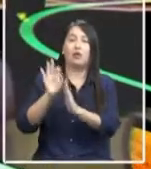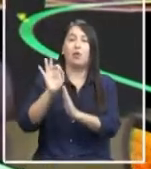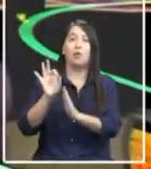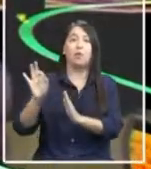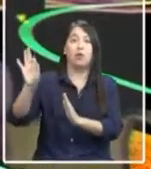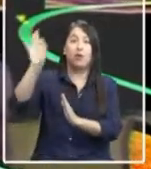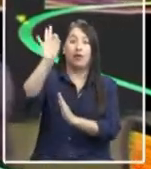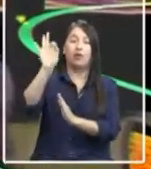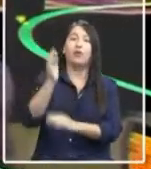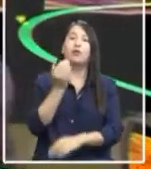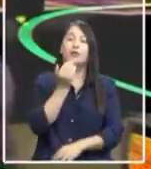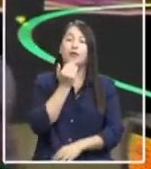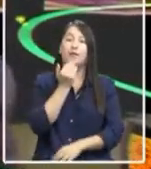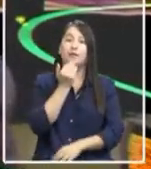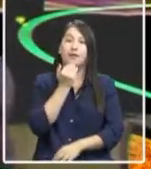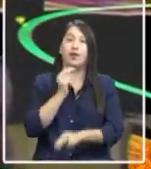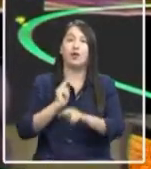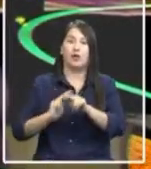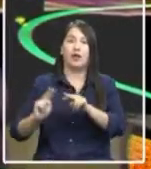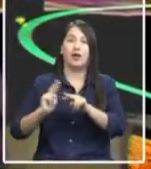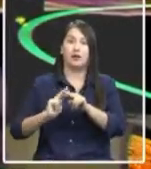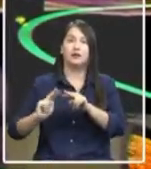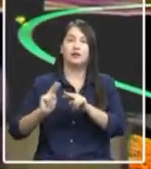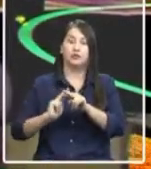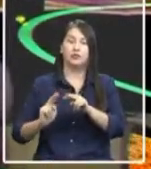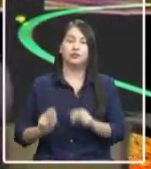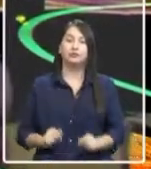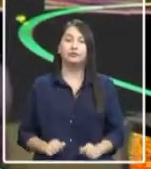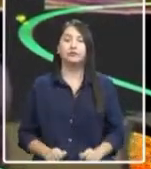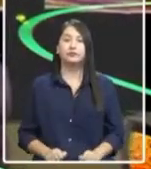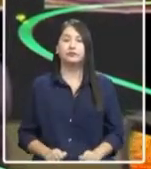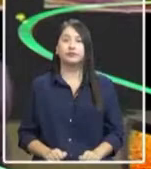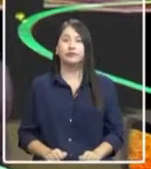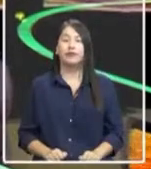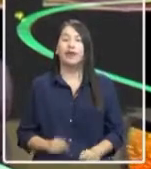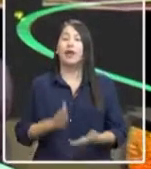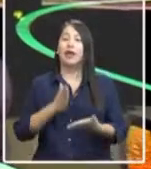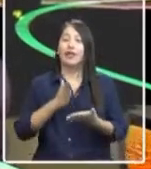that is because, I must mention that, that is because